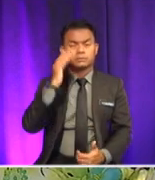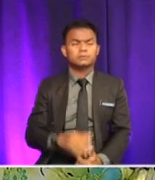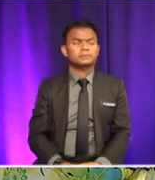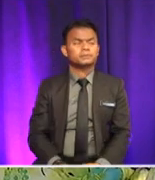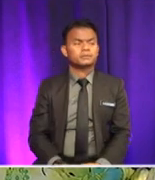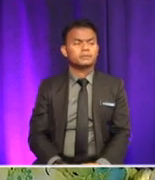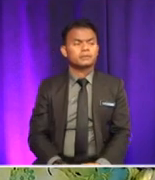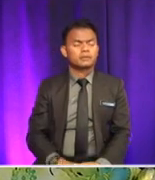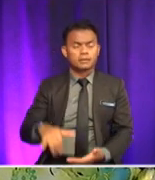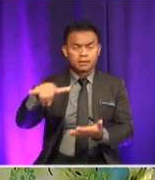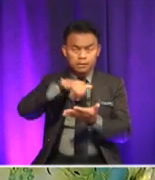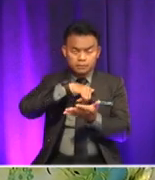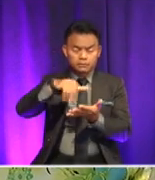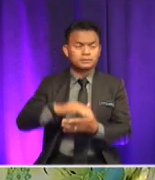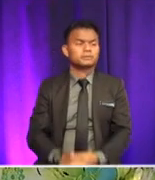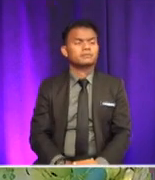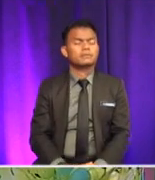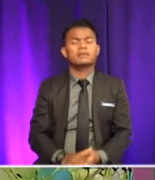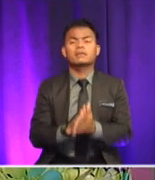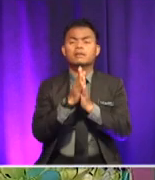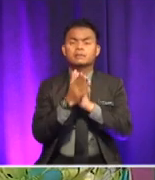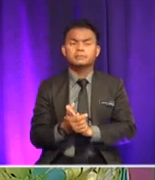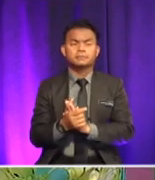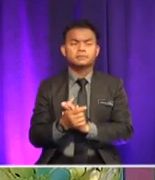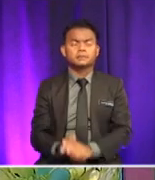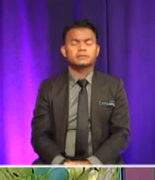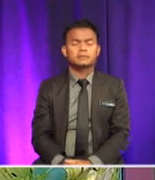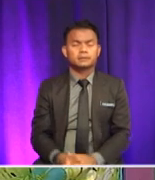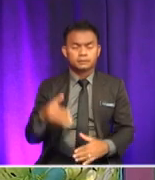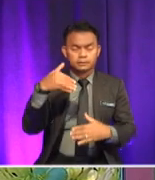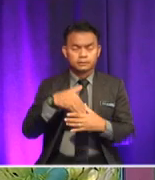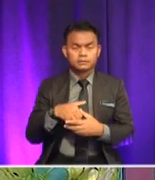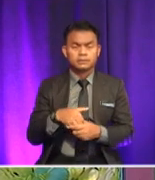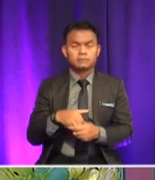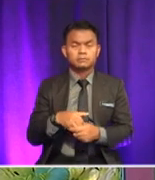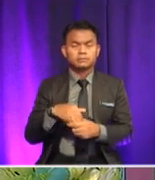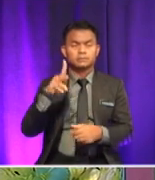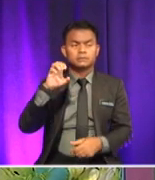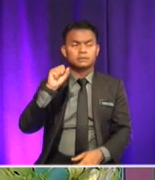the island. Okay, so in this technically, let's look back.